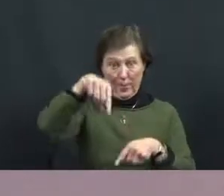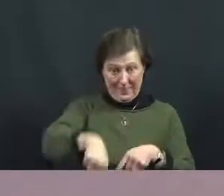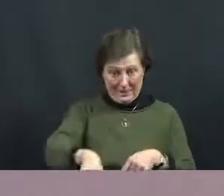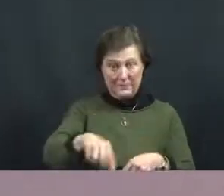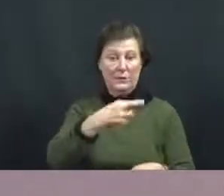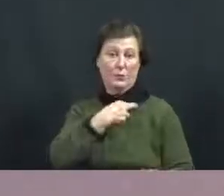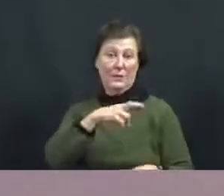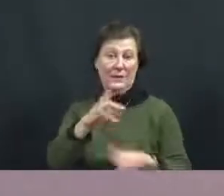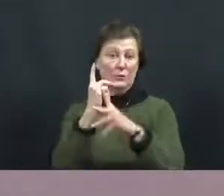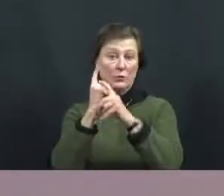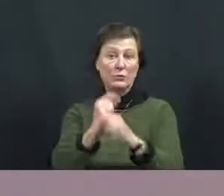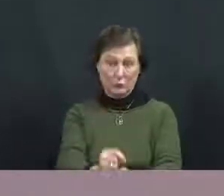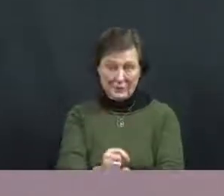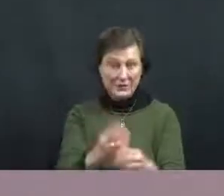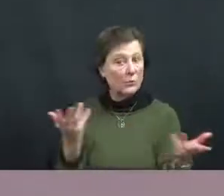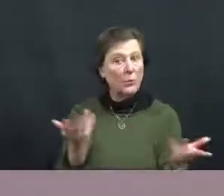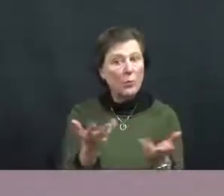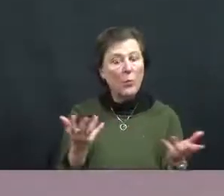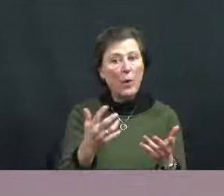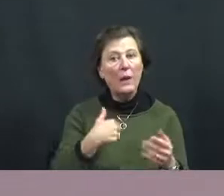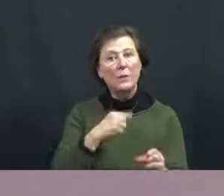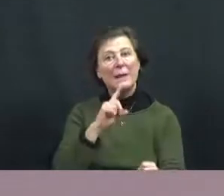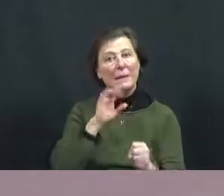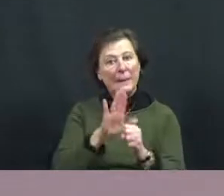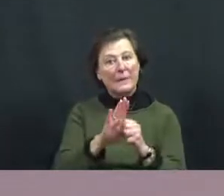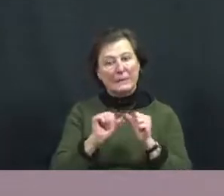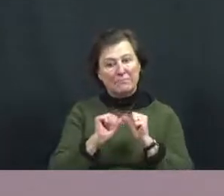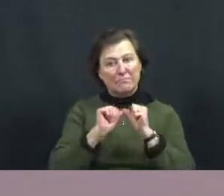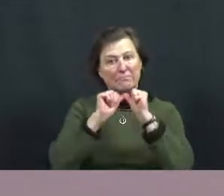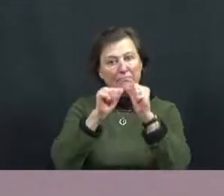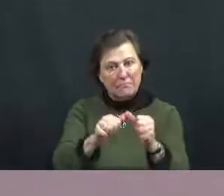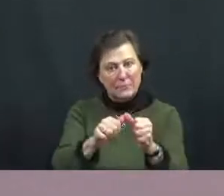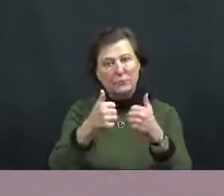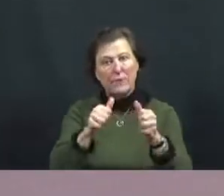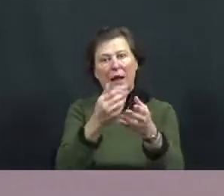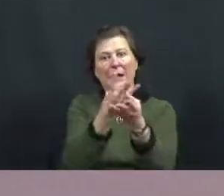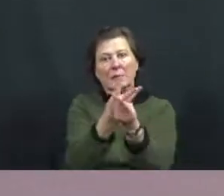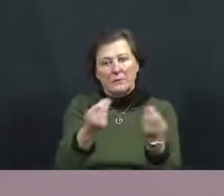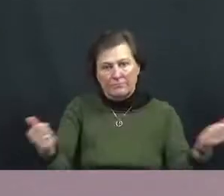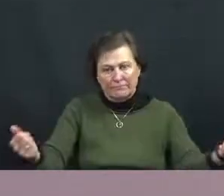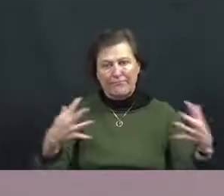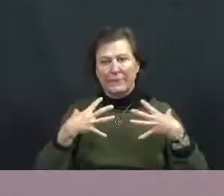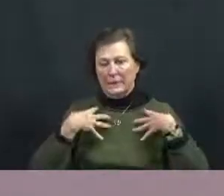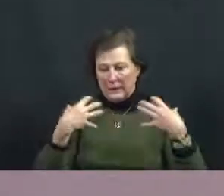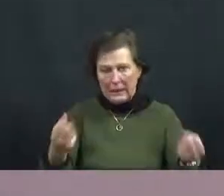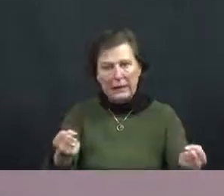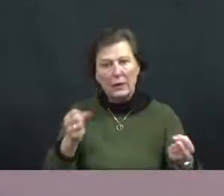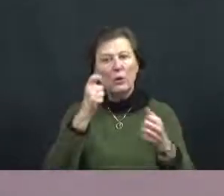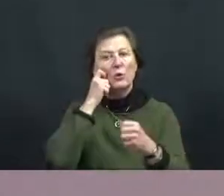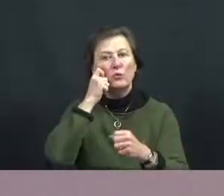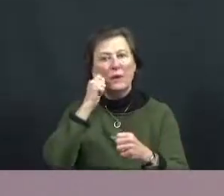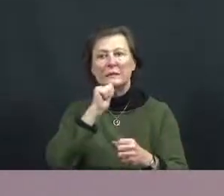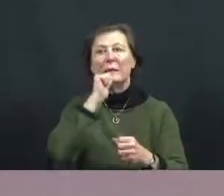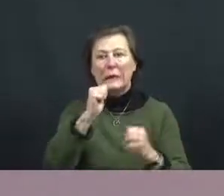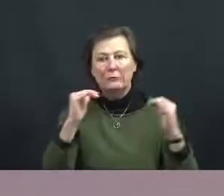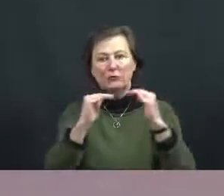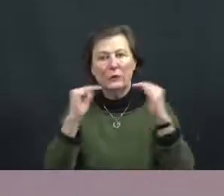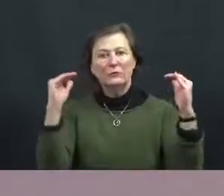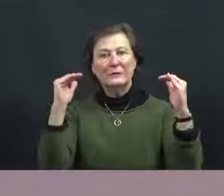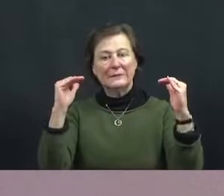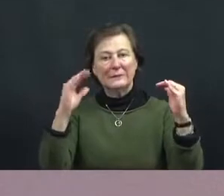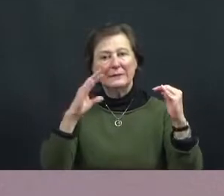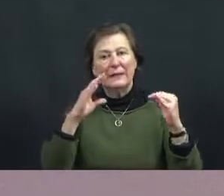long commitment to doing all we can to help remedy and heal racial injustice and help create